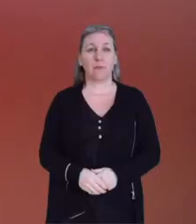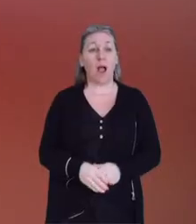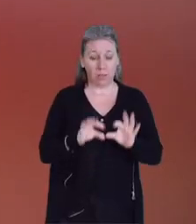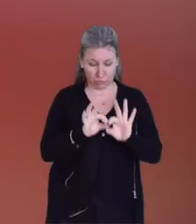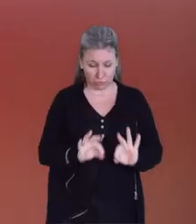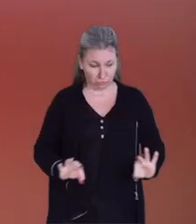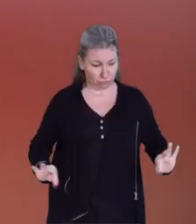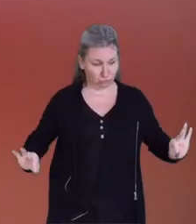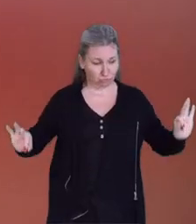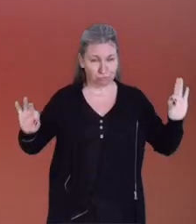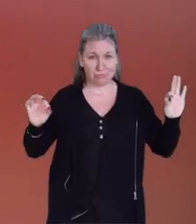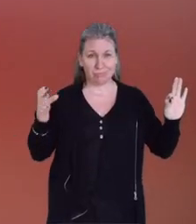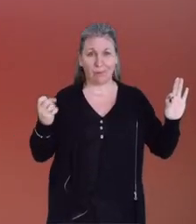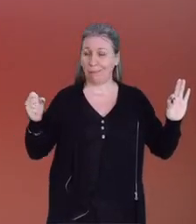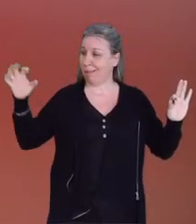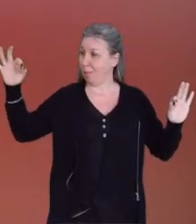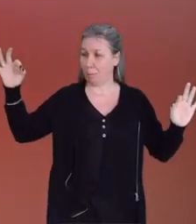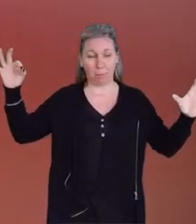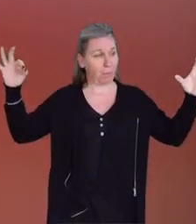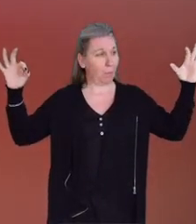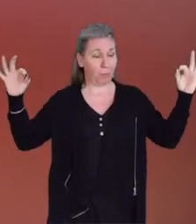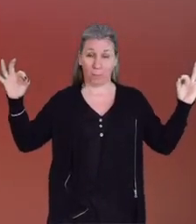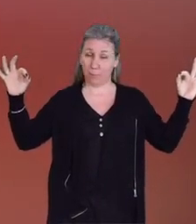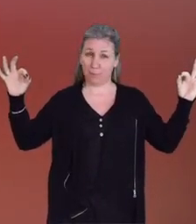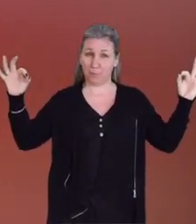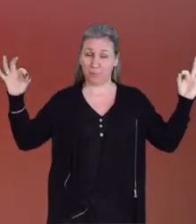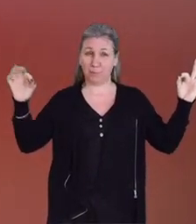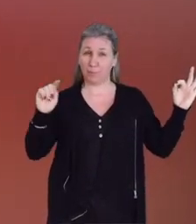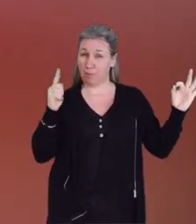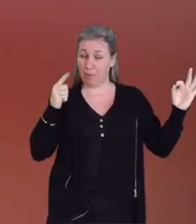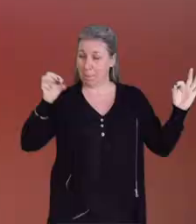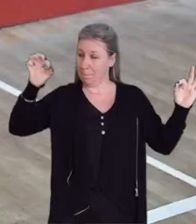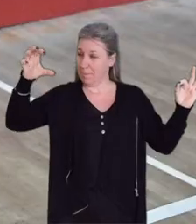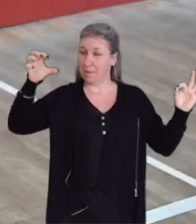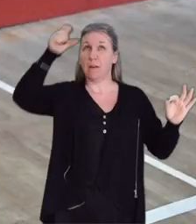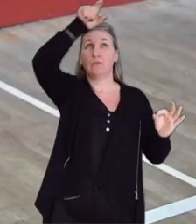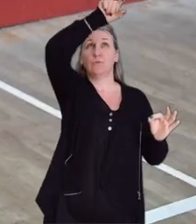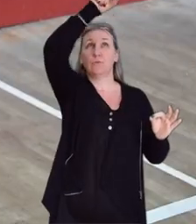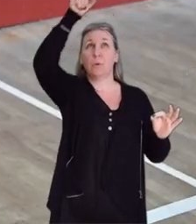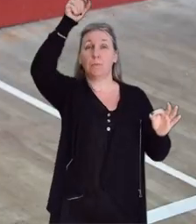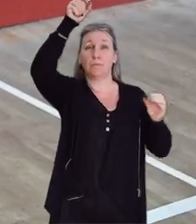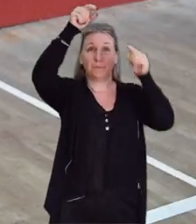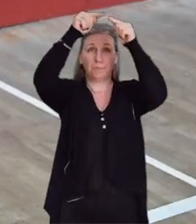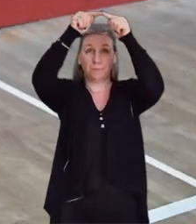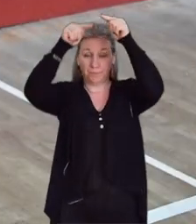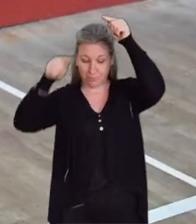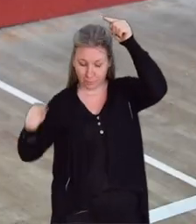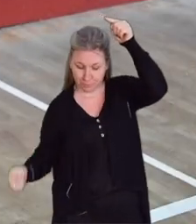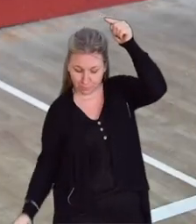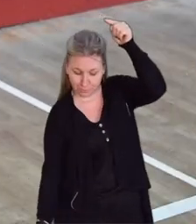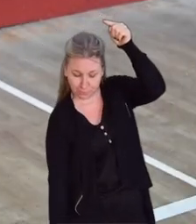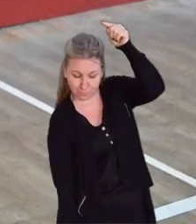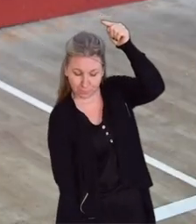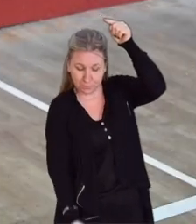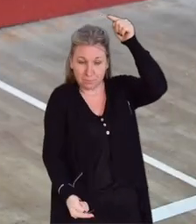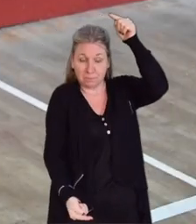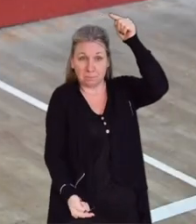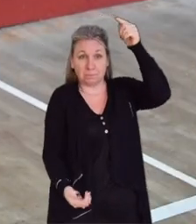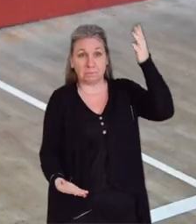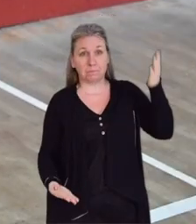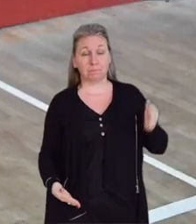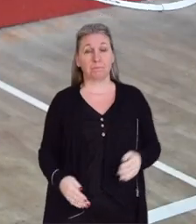The string has a loop on each end which are different sizes. The larger loop goes over the top end of the bow and pushes down the